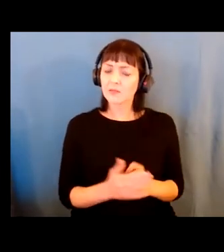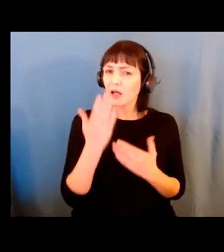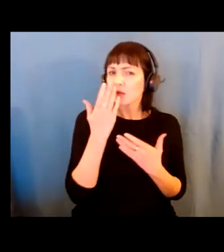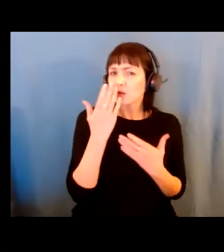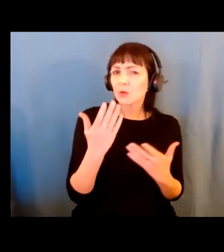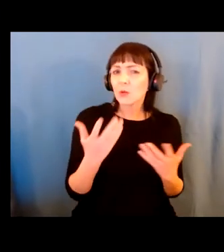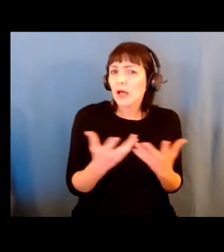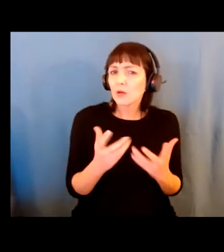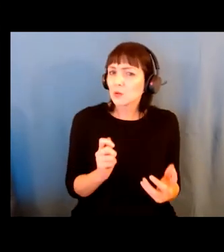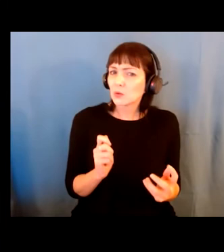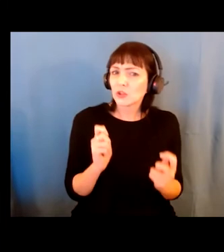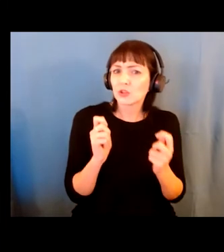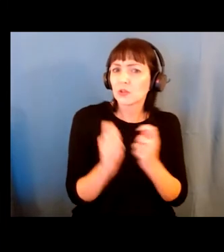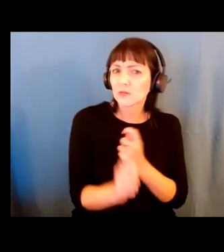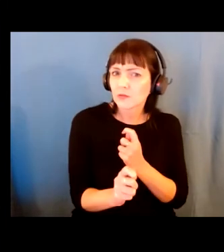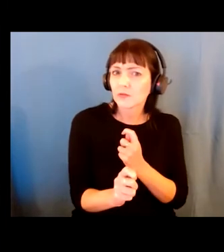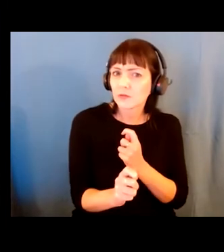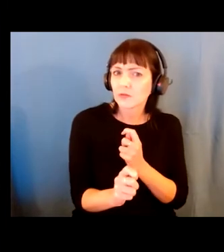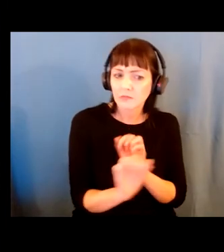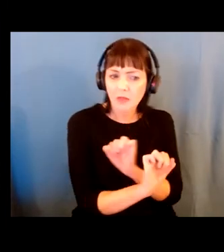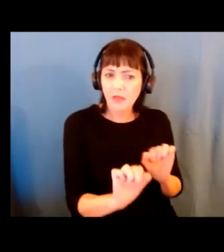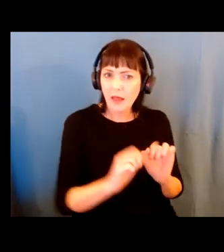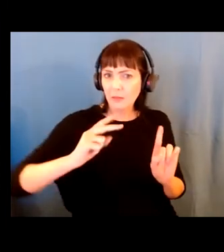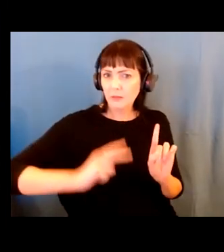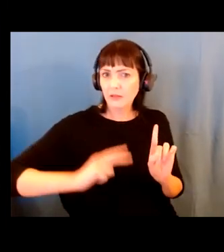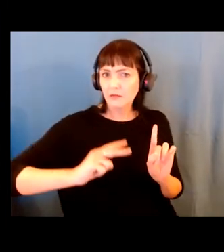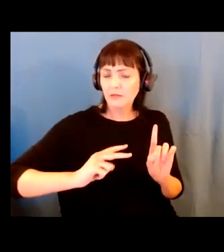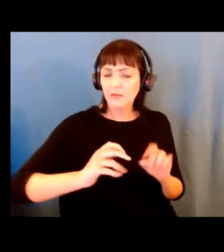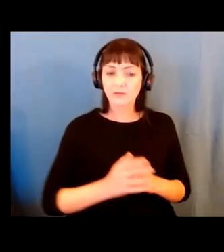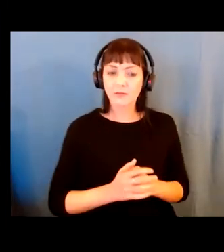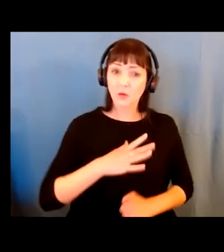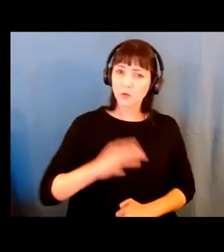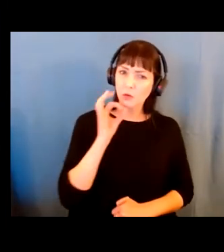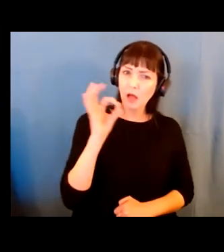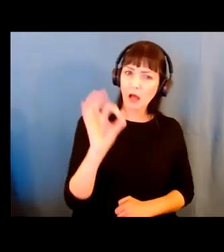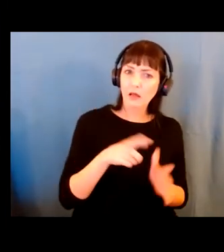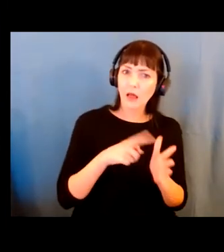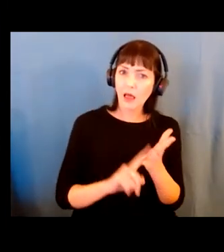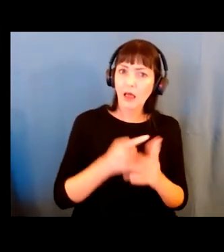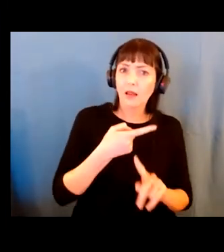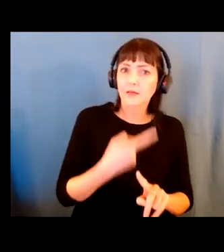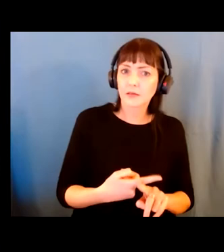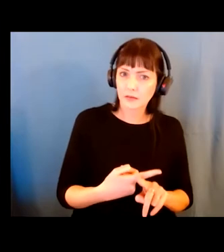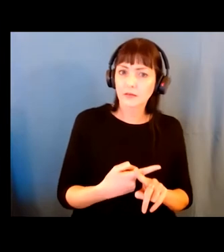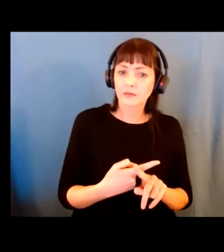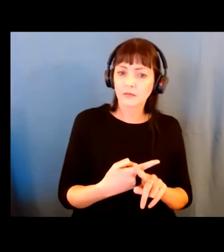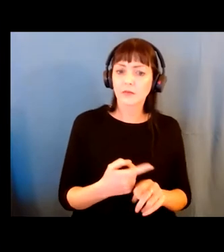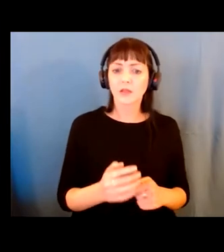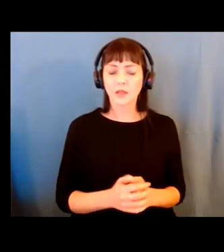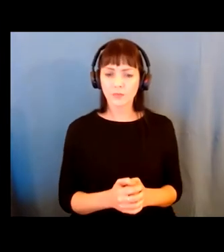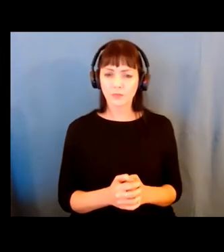know how we shift that. And I was going to ask you, Alex, really